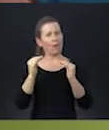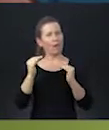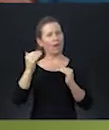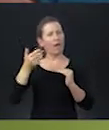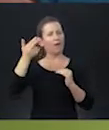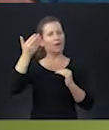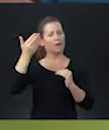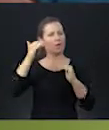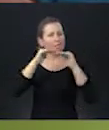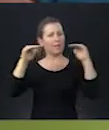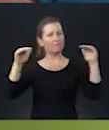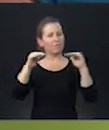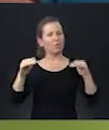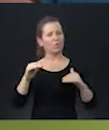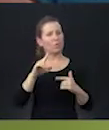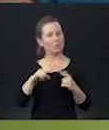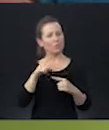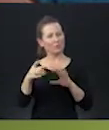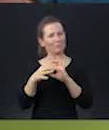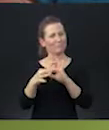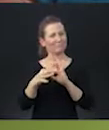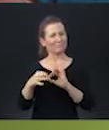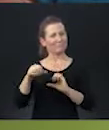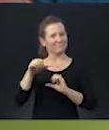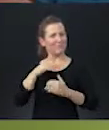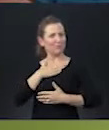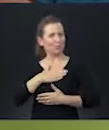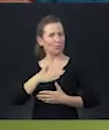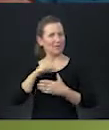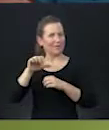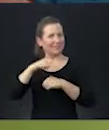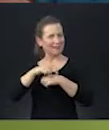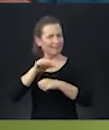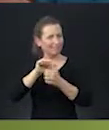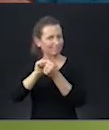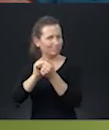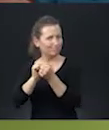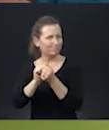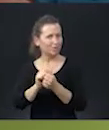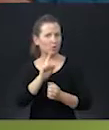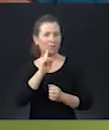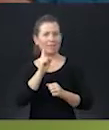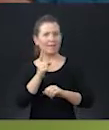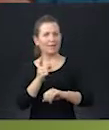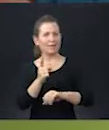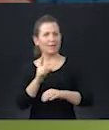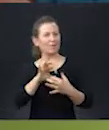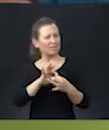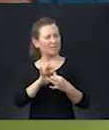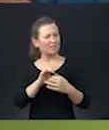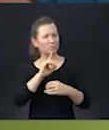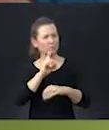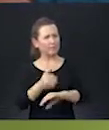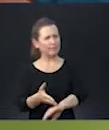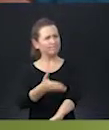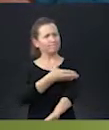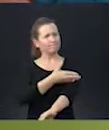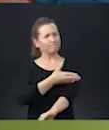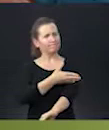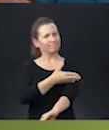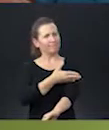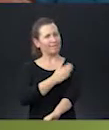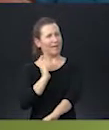a higher level of being when you're with somebody you truly enjoy spending time with. Relationships enhance our human